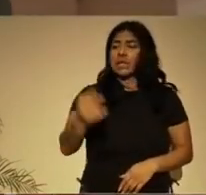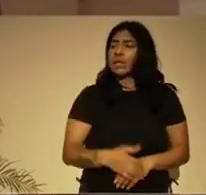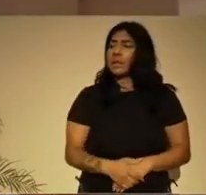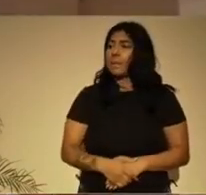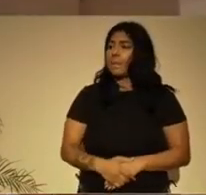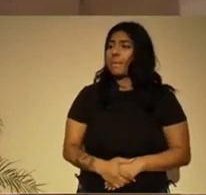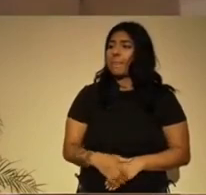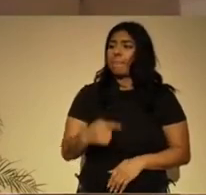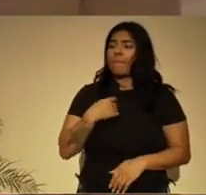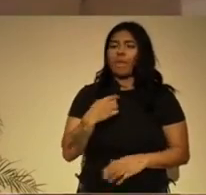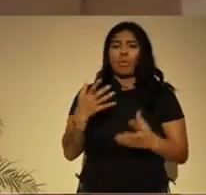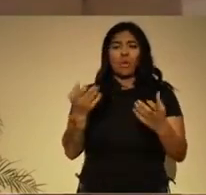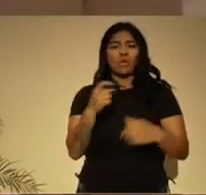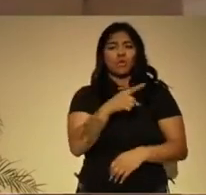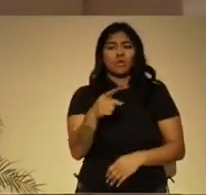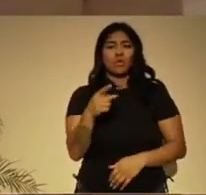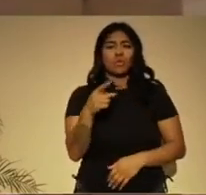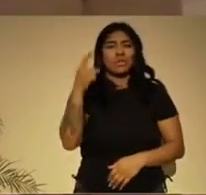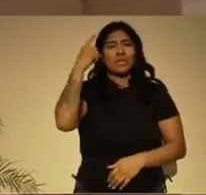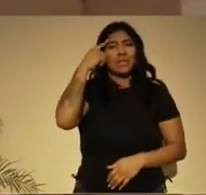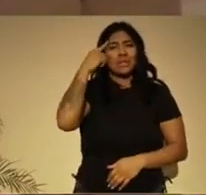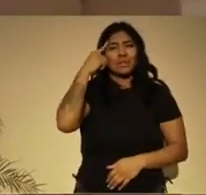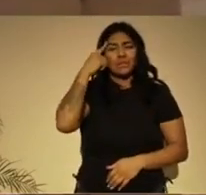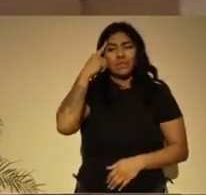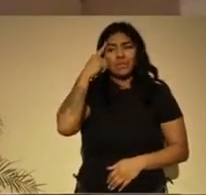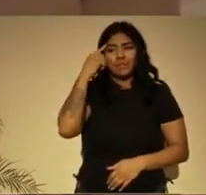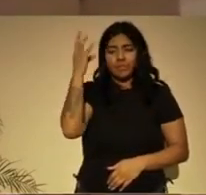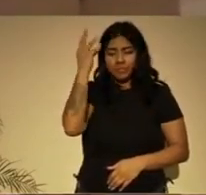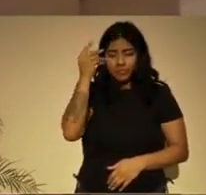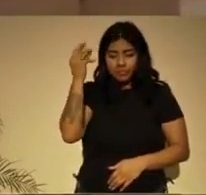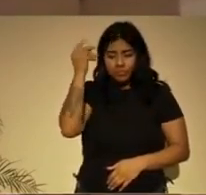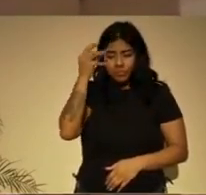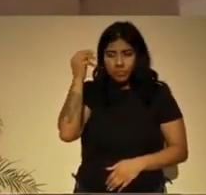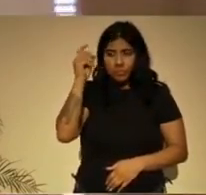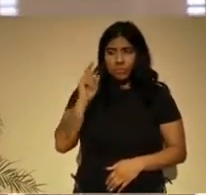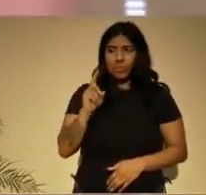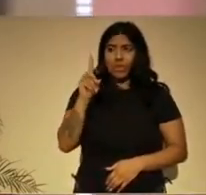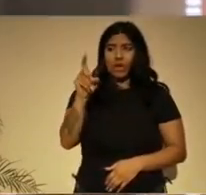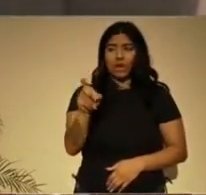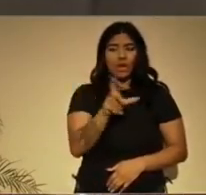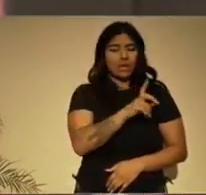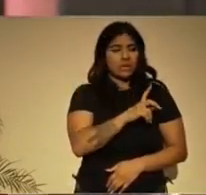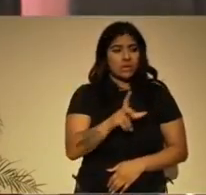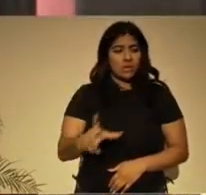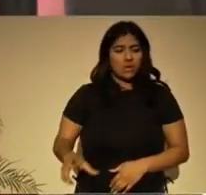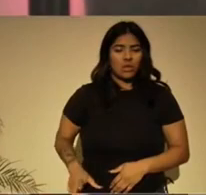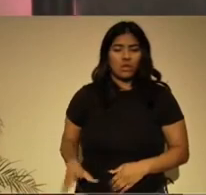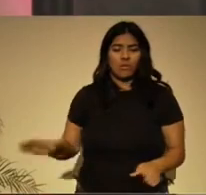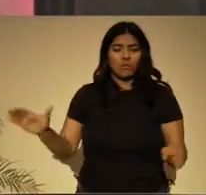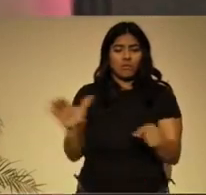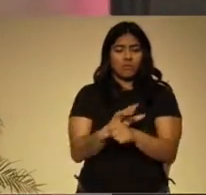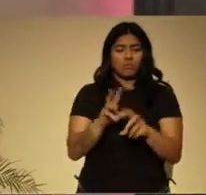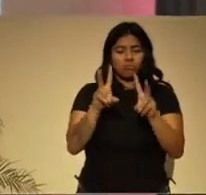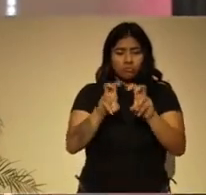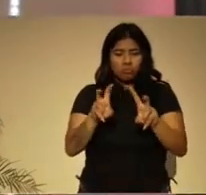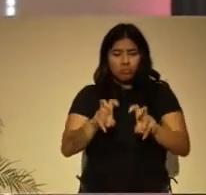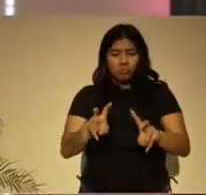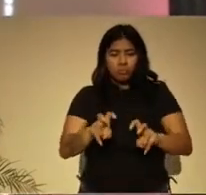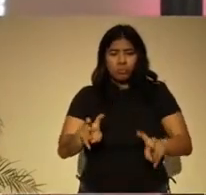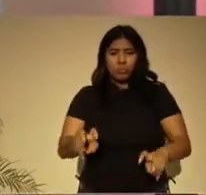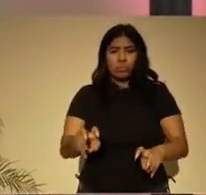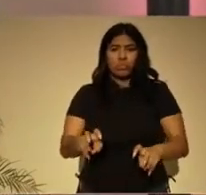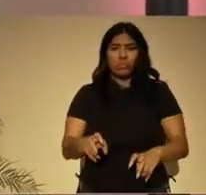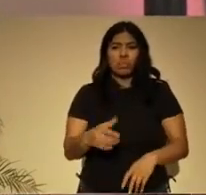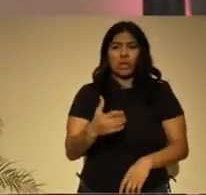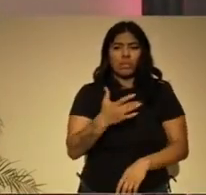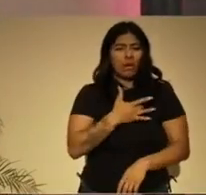I want you to just take some time to think and just ask the Lord, Lord, right now, just do a full investigation. Just do a full